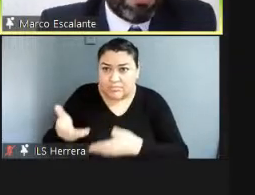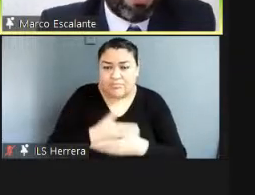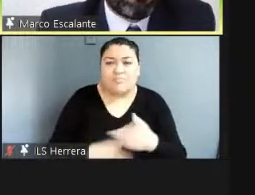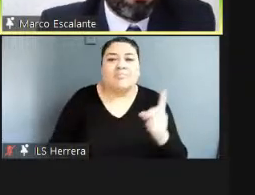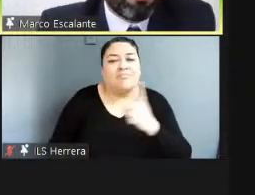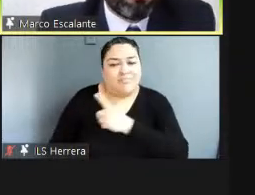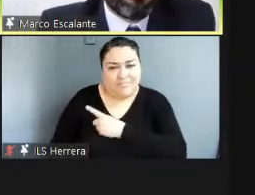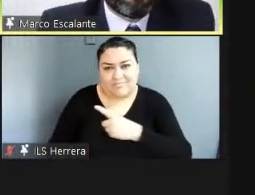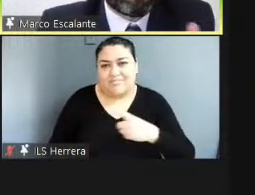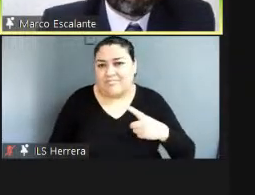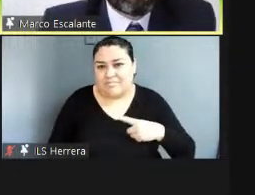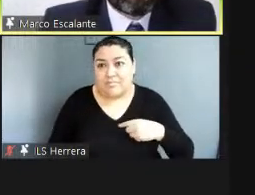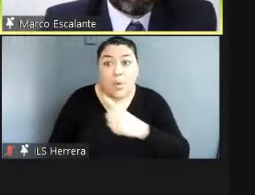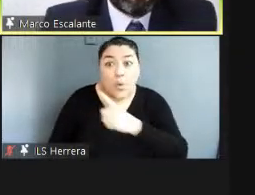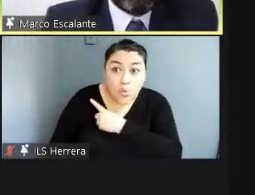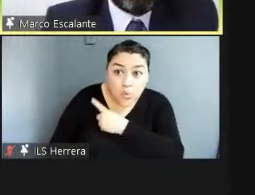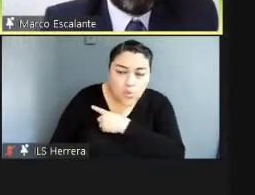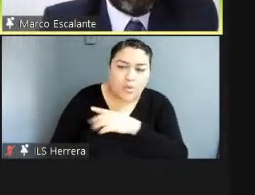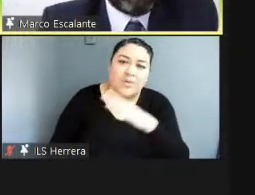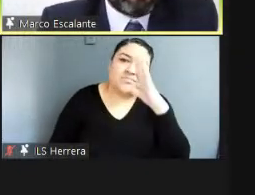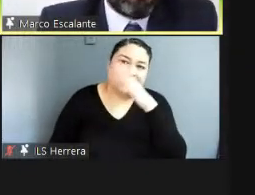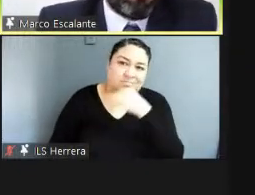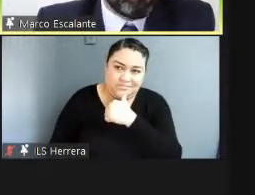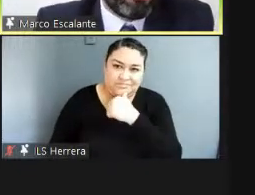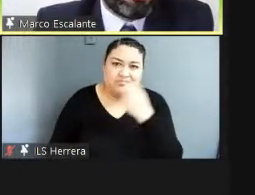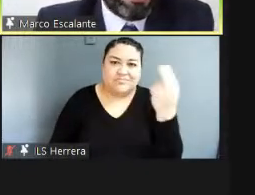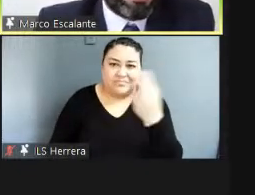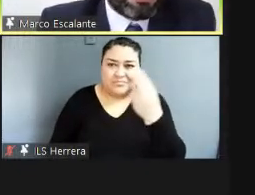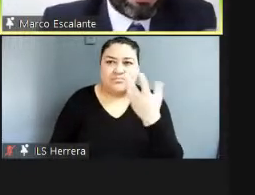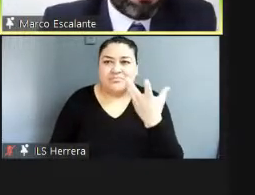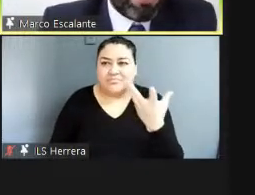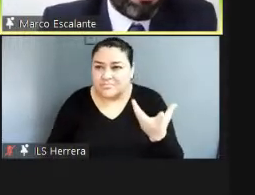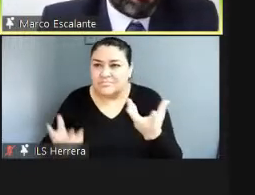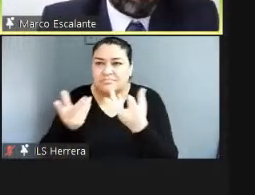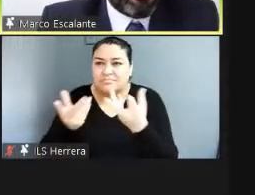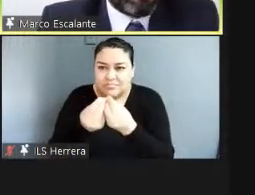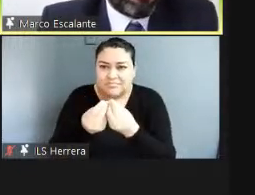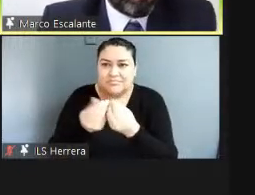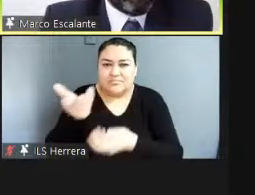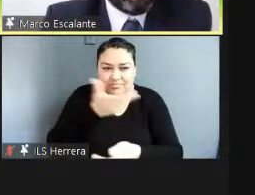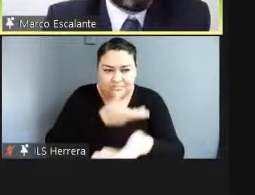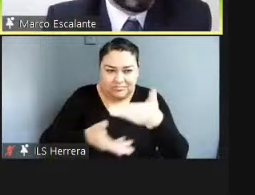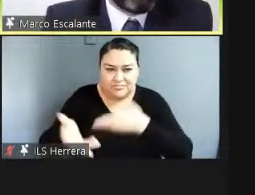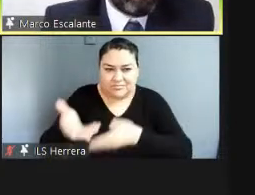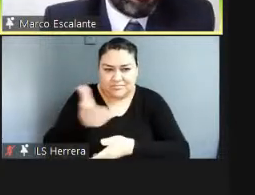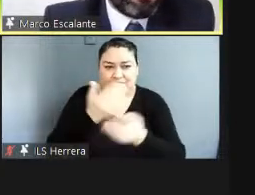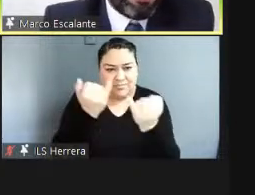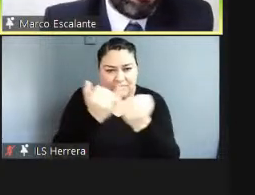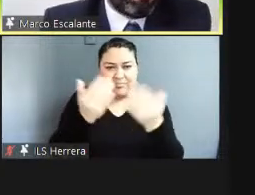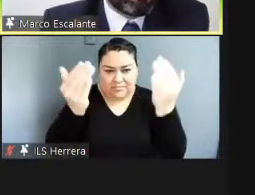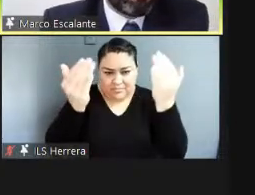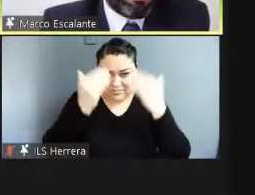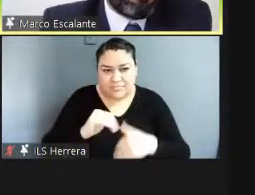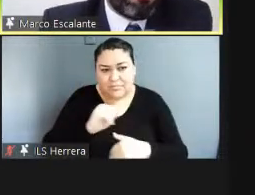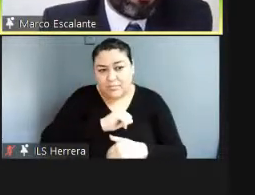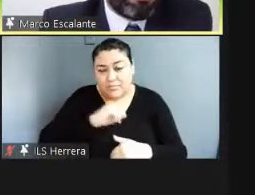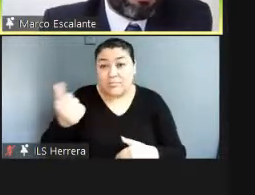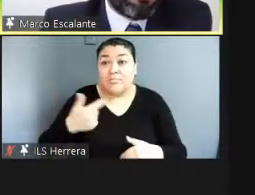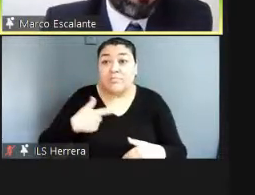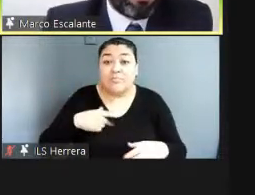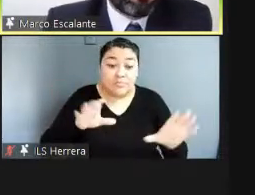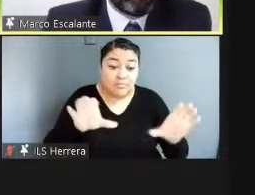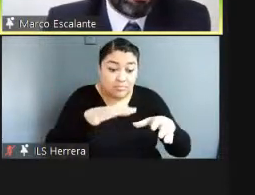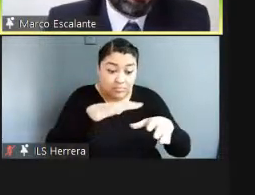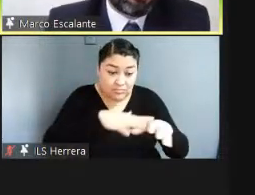need to work with other healthcare professionals because it's impossible for us to do everything. Mastery of community care, which